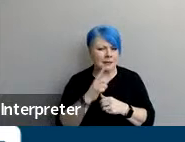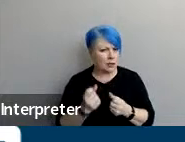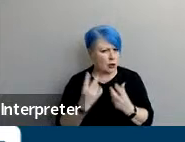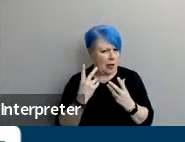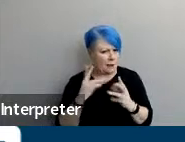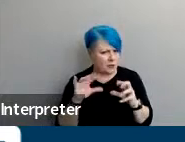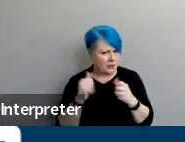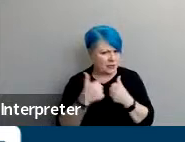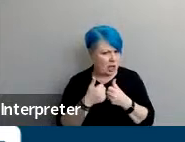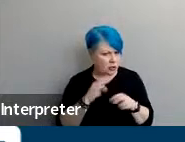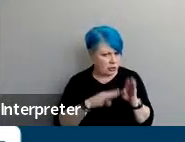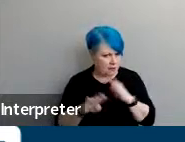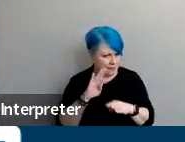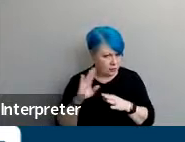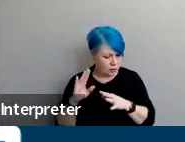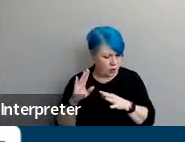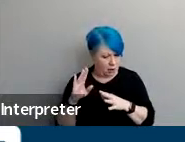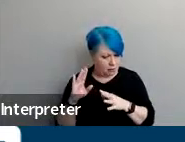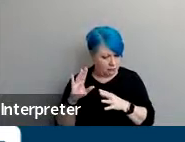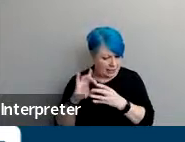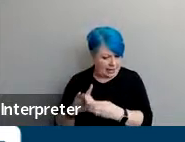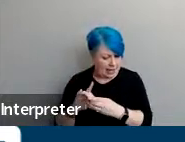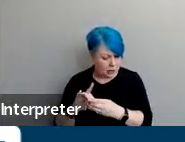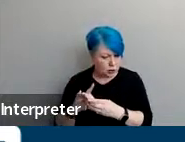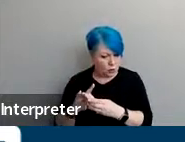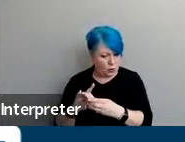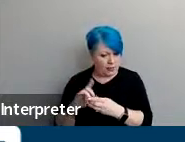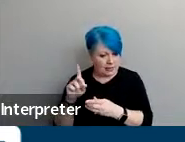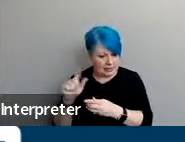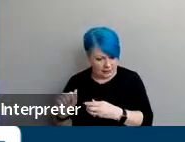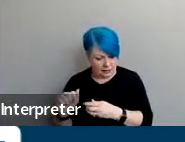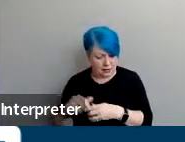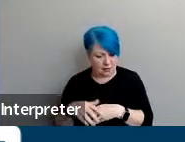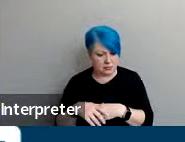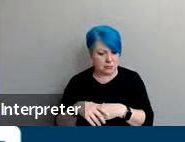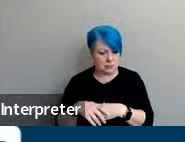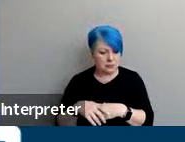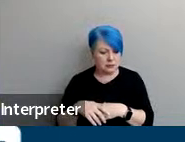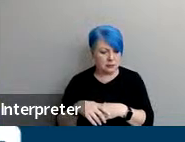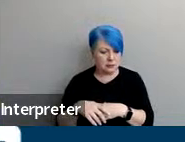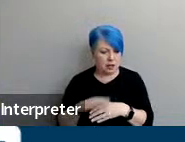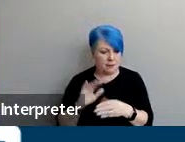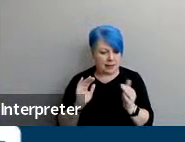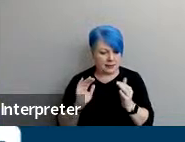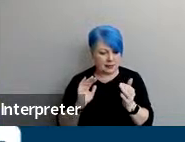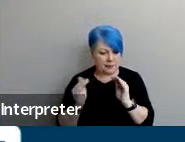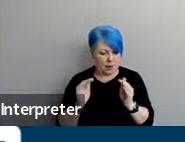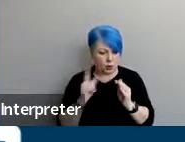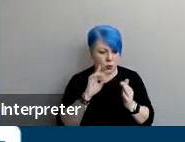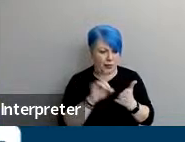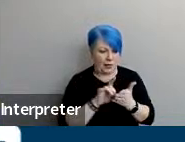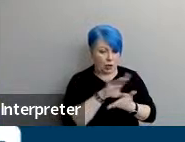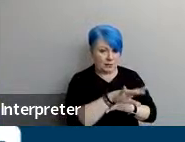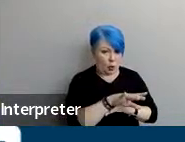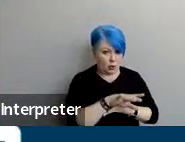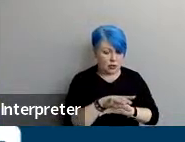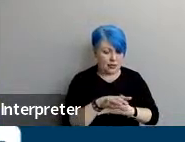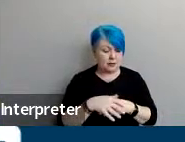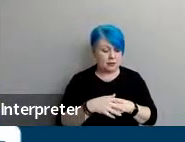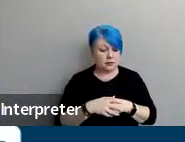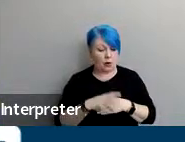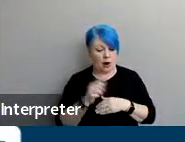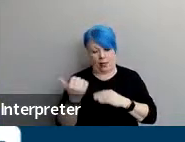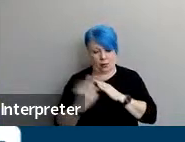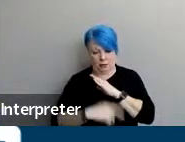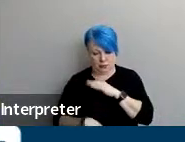be attributable to their disabilities versus, you know, parenting, for example, expulsion. And I'm curious, do we offer our partner school districts